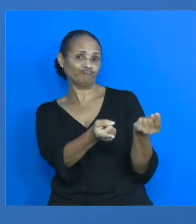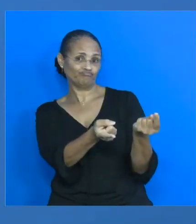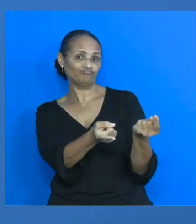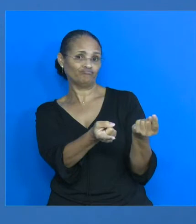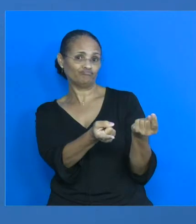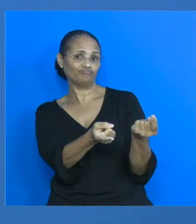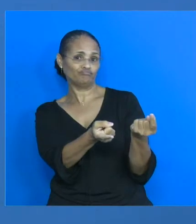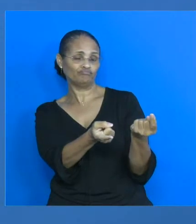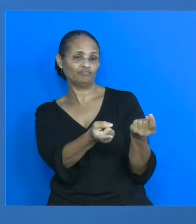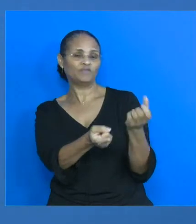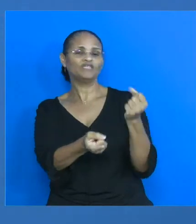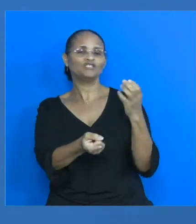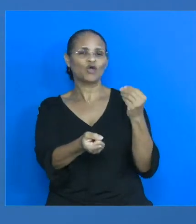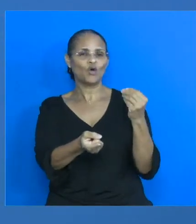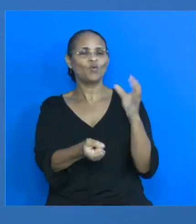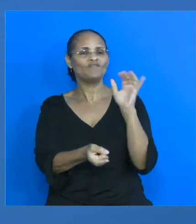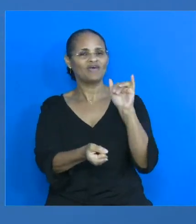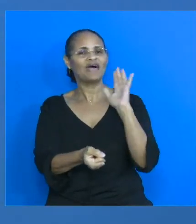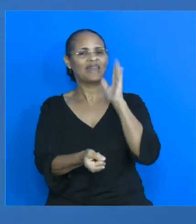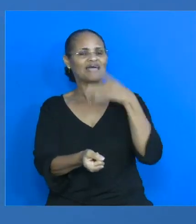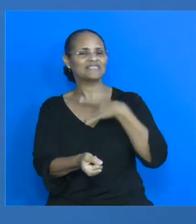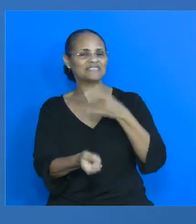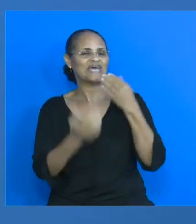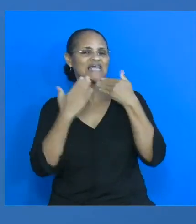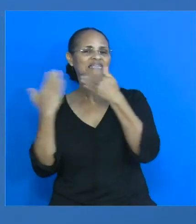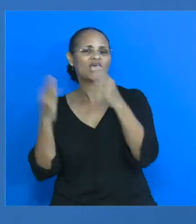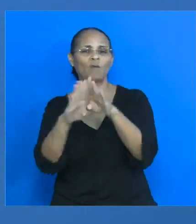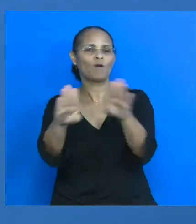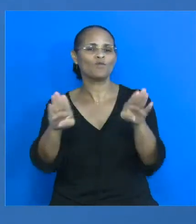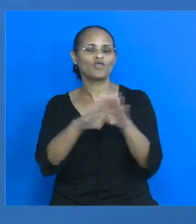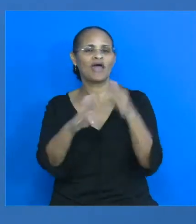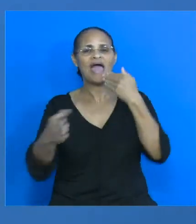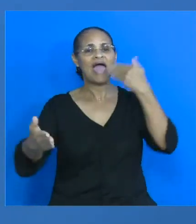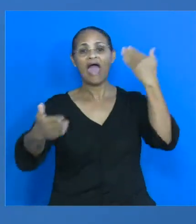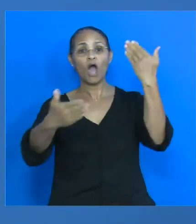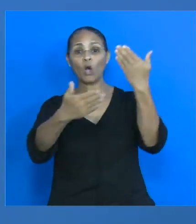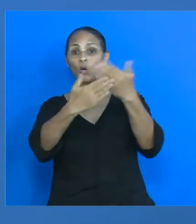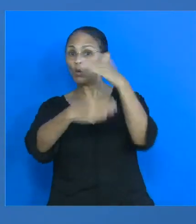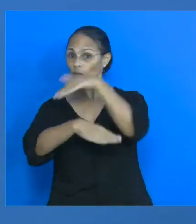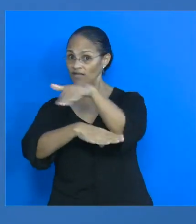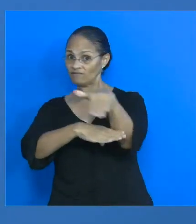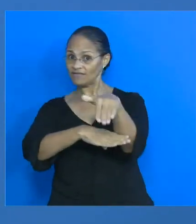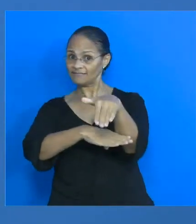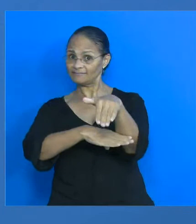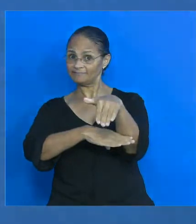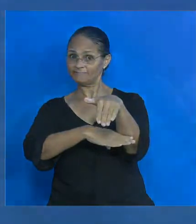pandemic has begun. So with that, I would like to say thank you all, Bermuda, and good evening.